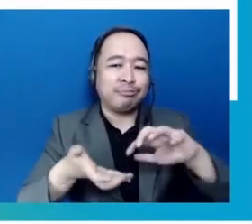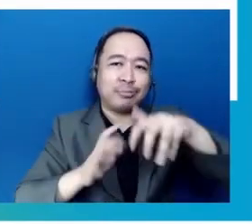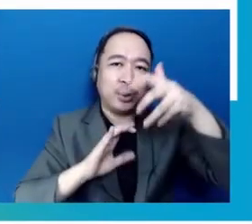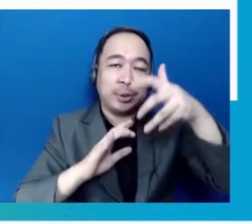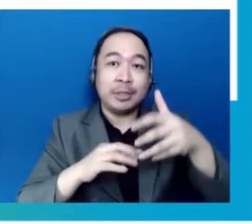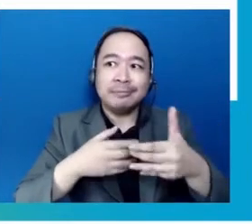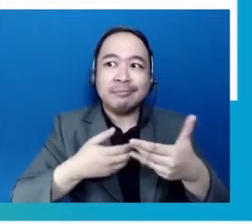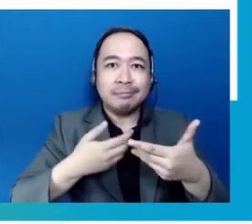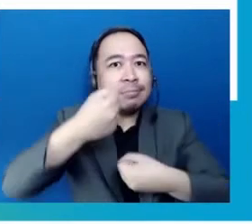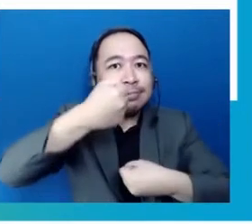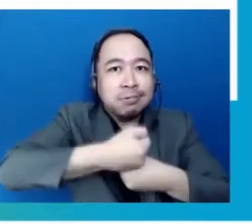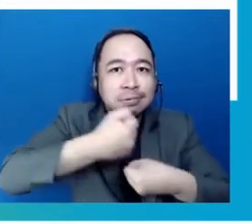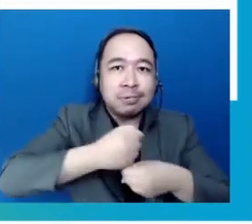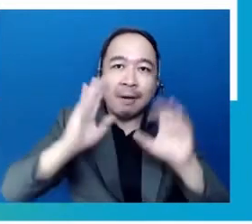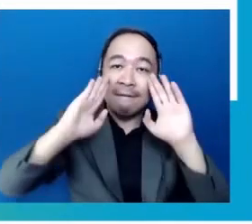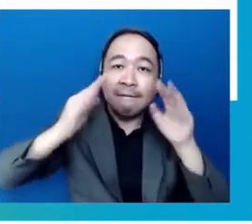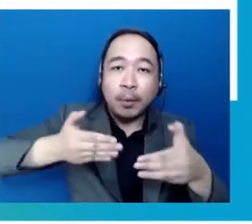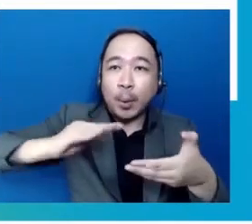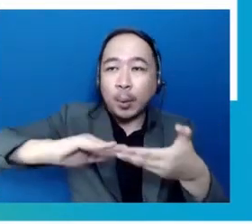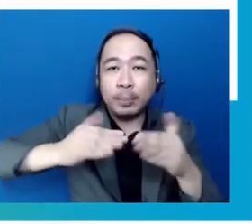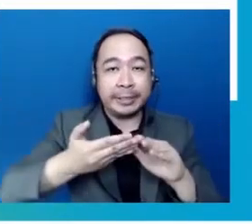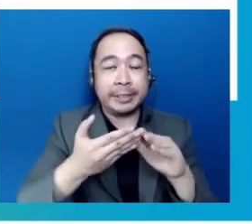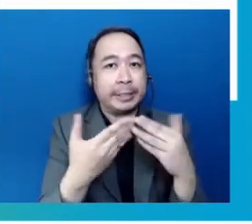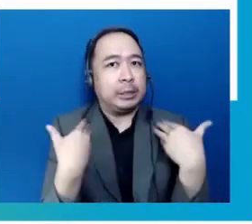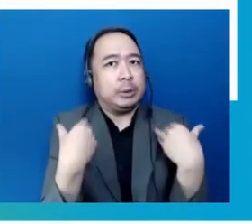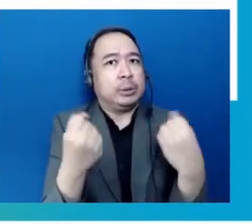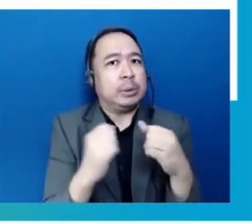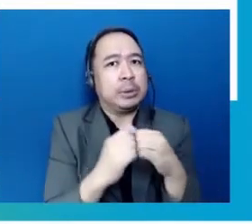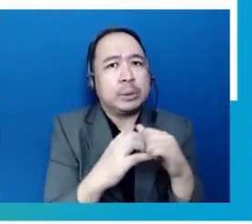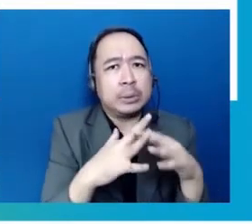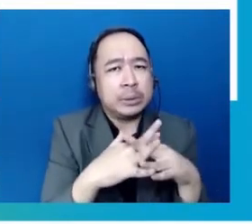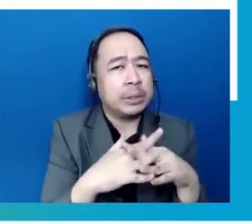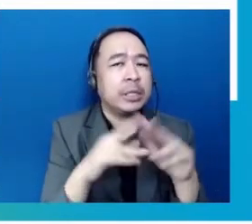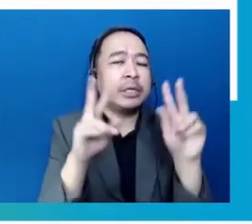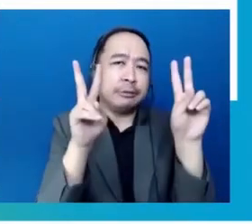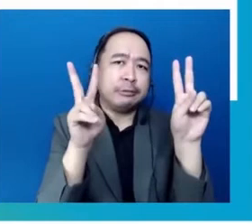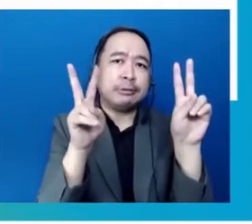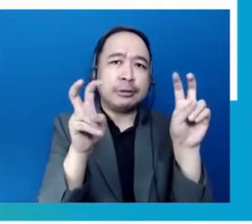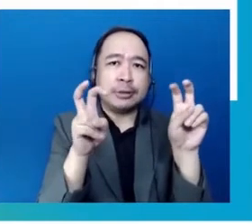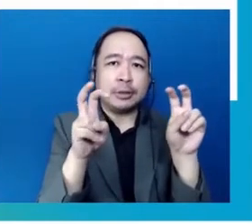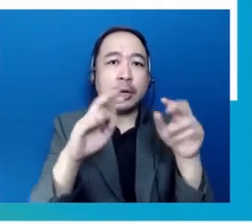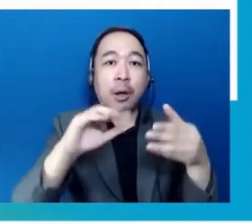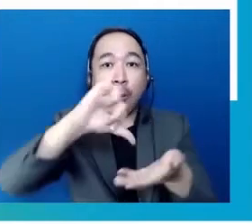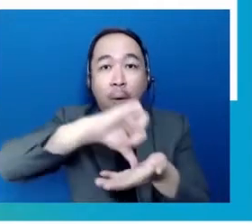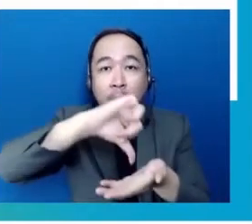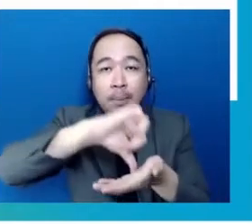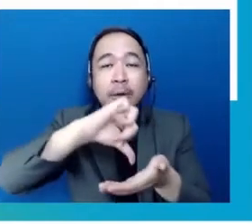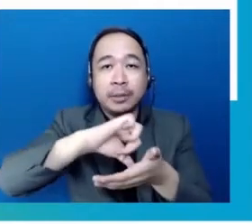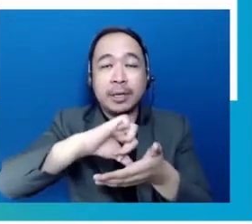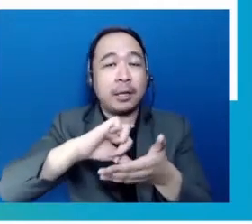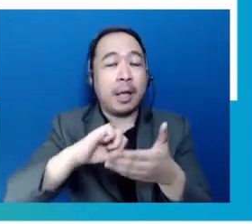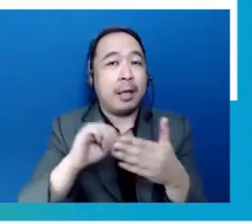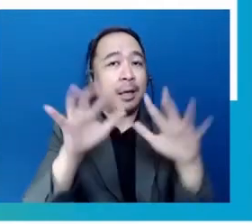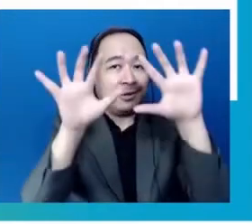extensively on community resilience through the so-called Urban Climate Change Resilience Trust Fund, which